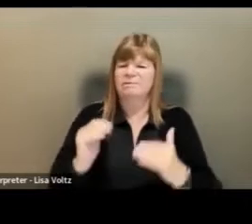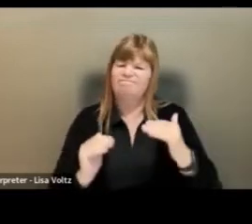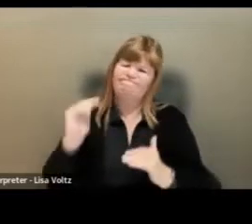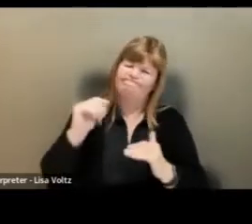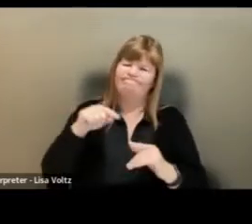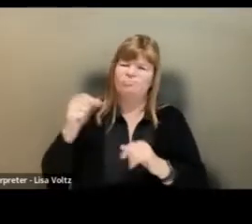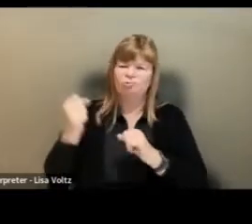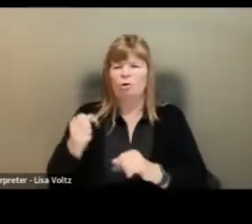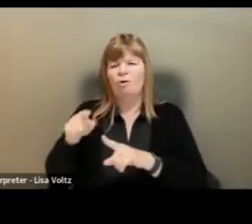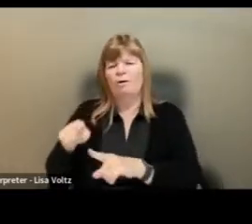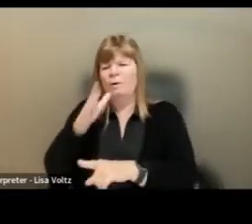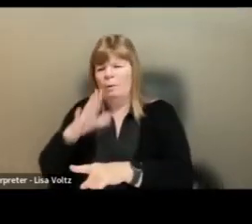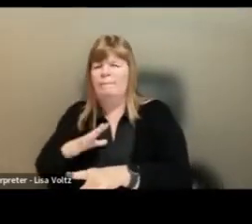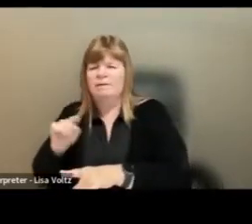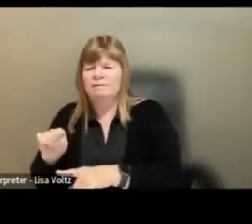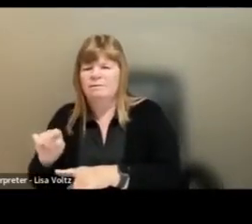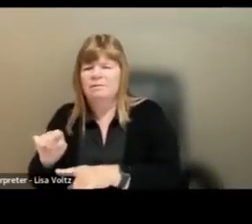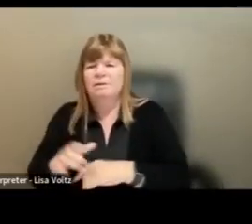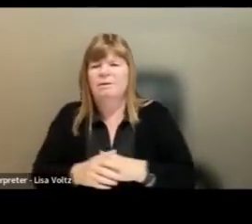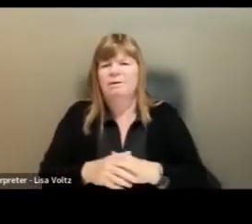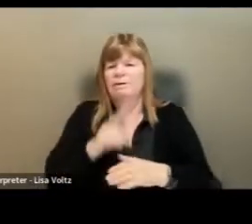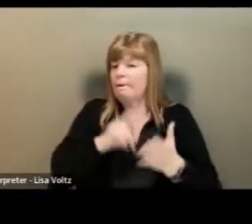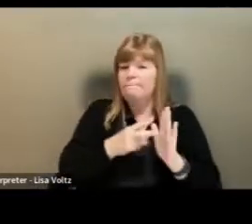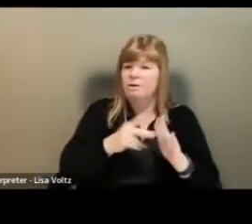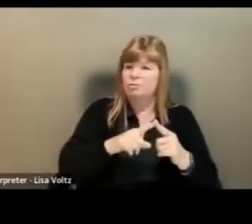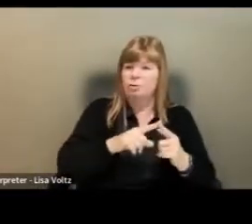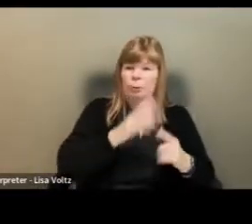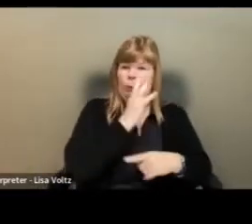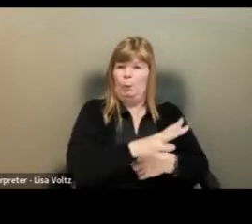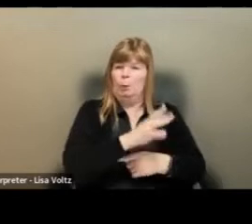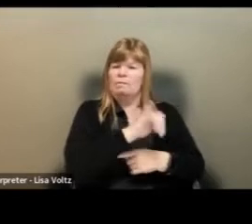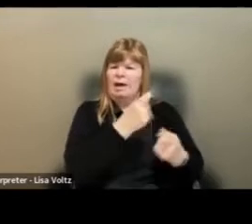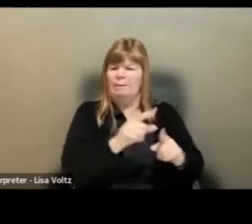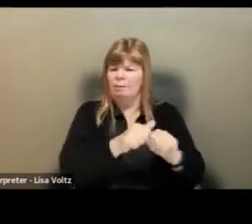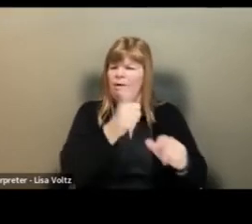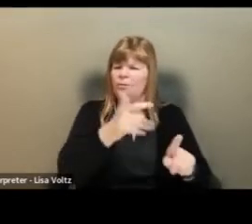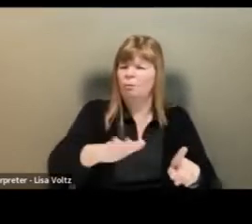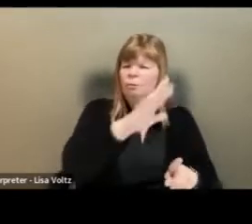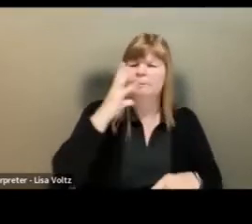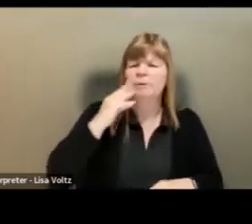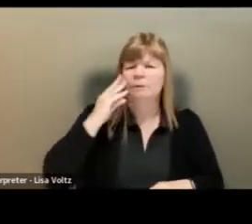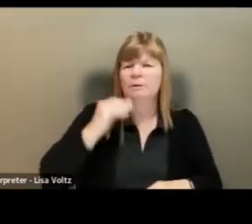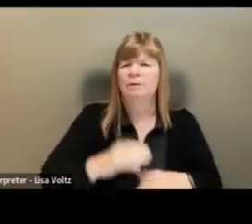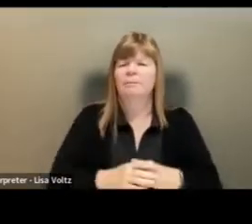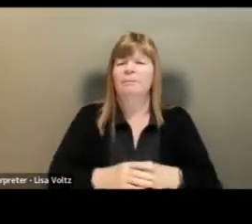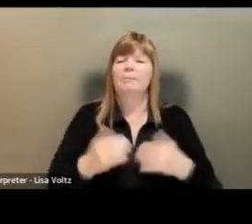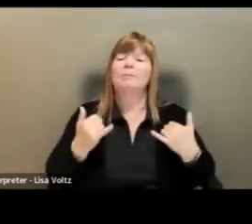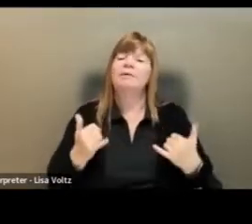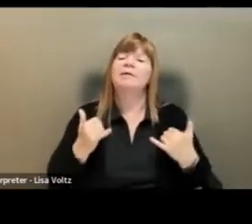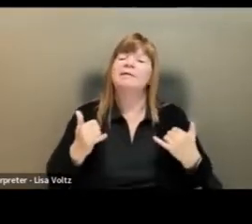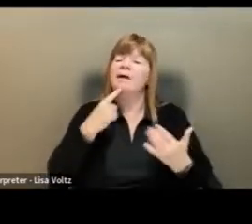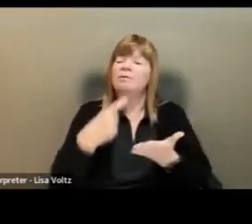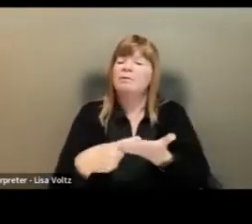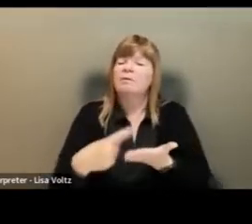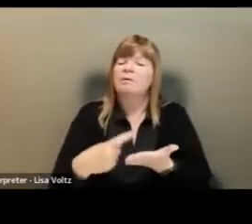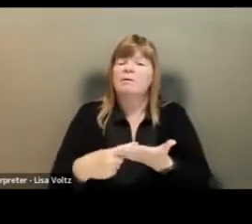women, not to take away from that happening in other experiences. But what we're going to be talking about today is one